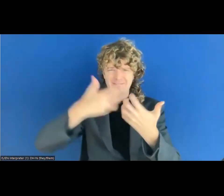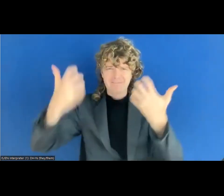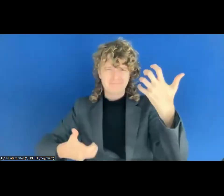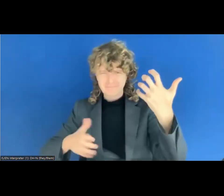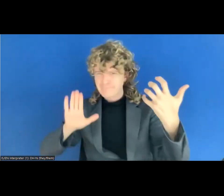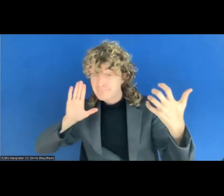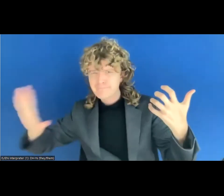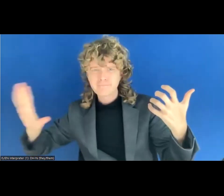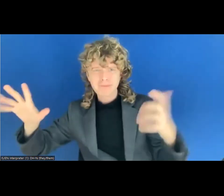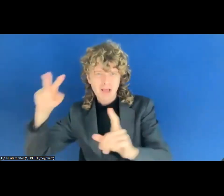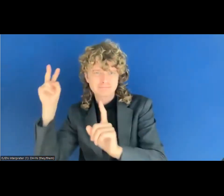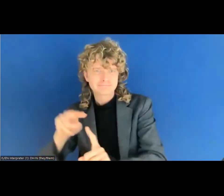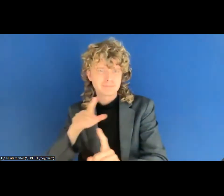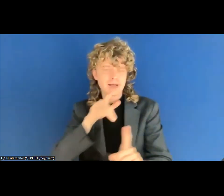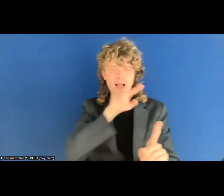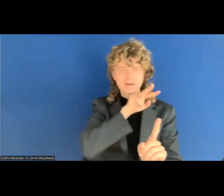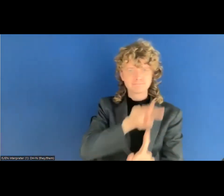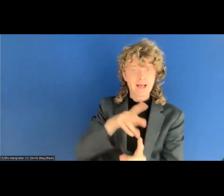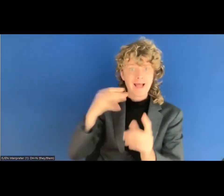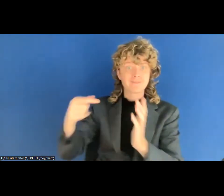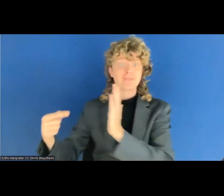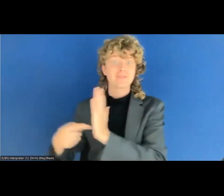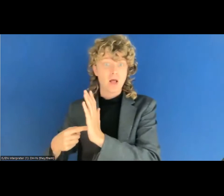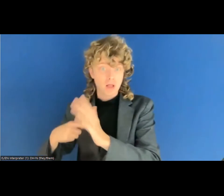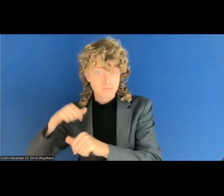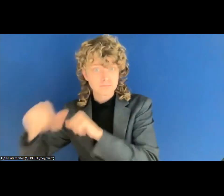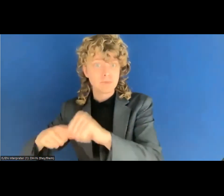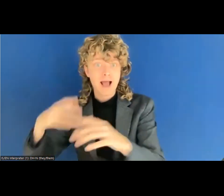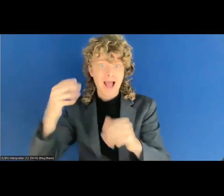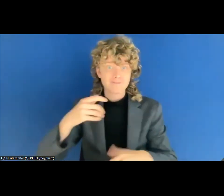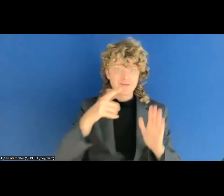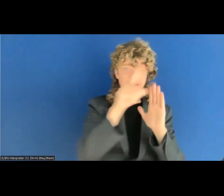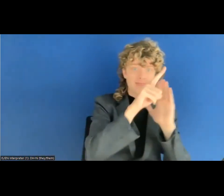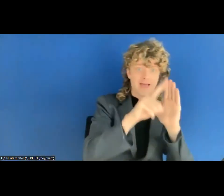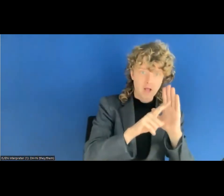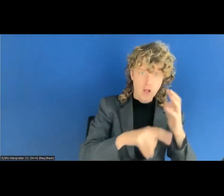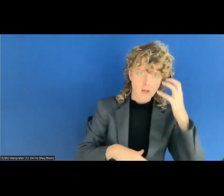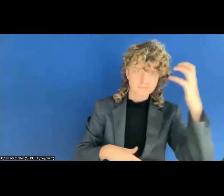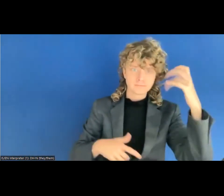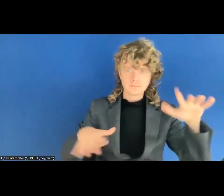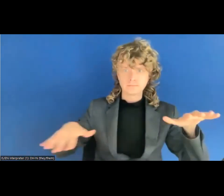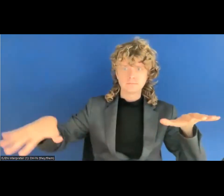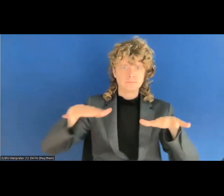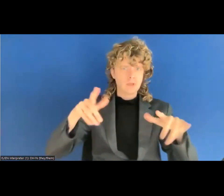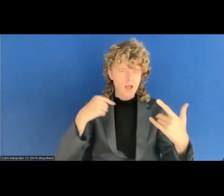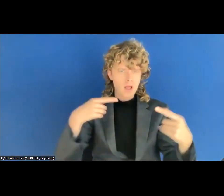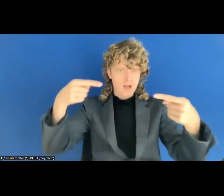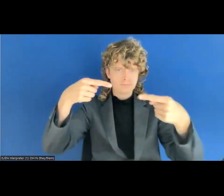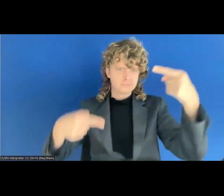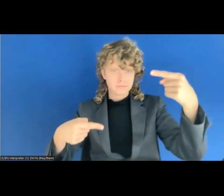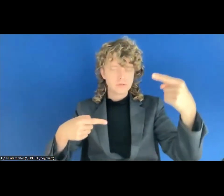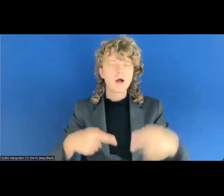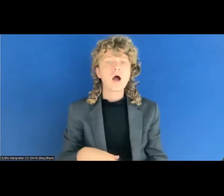knowledge of ITU standards are more technically oriented on how communication devices work. They have some recommendations on accessibility, but I don't